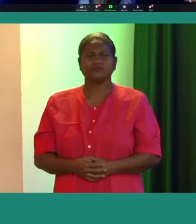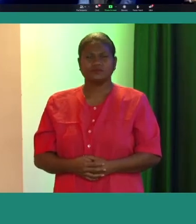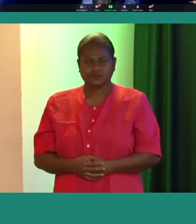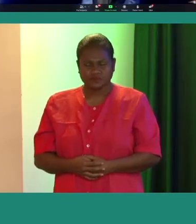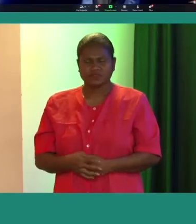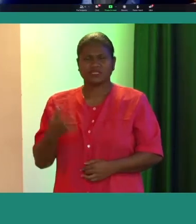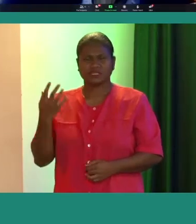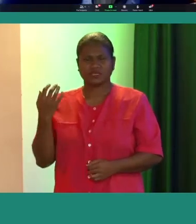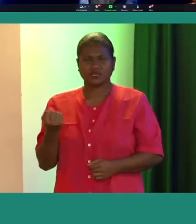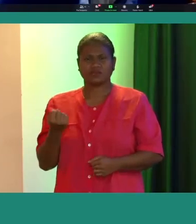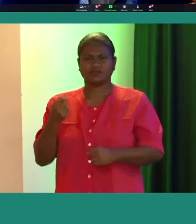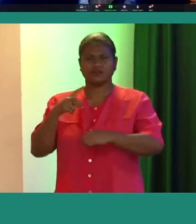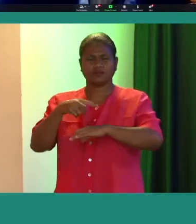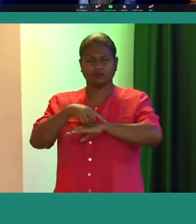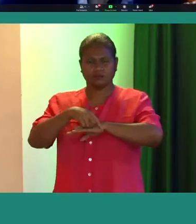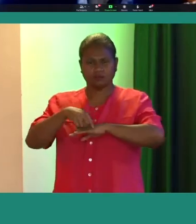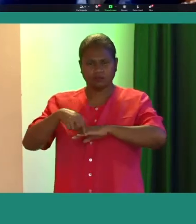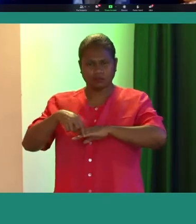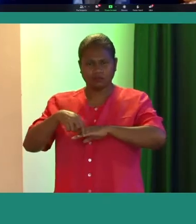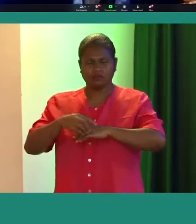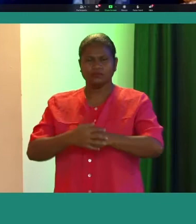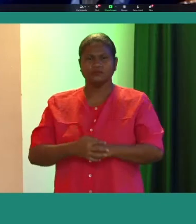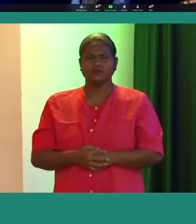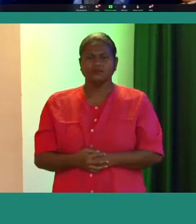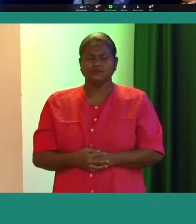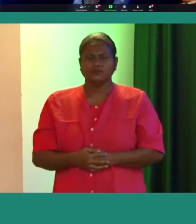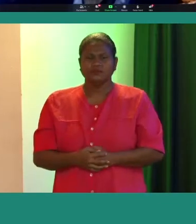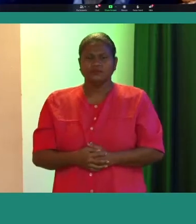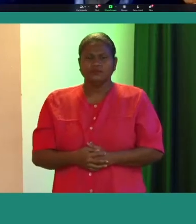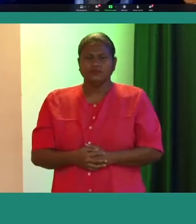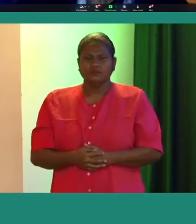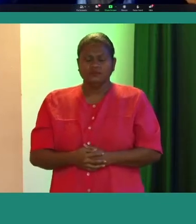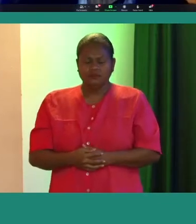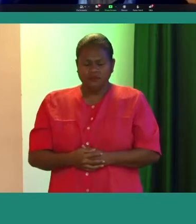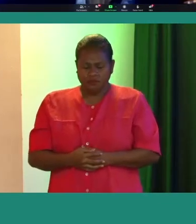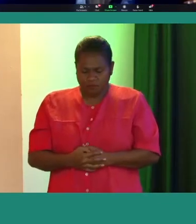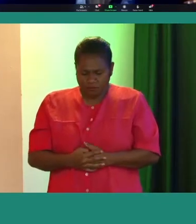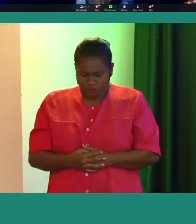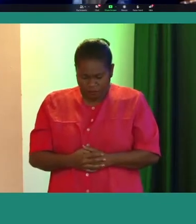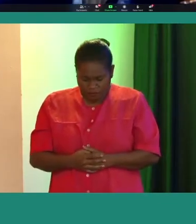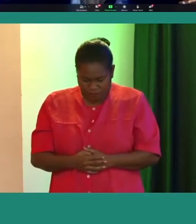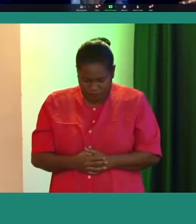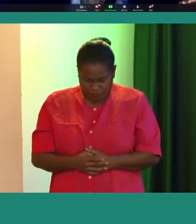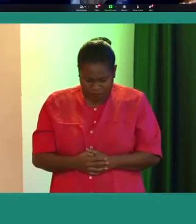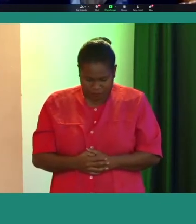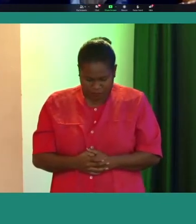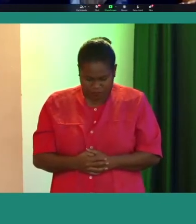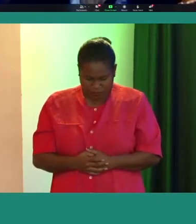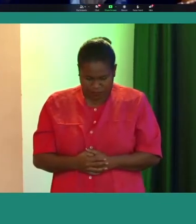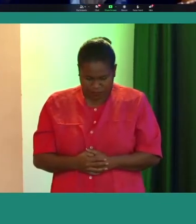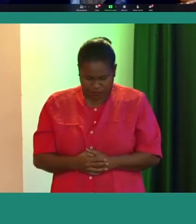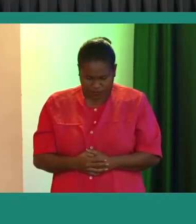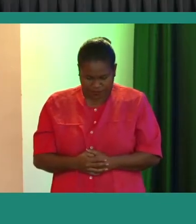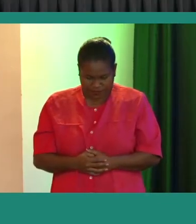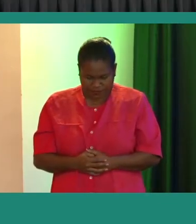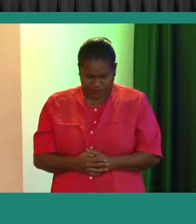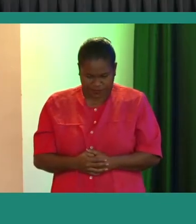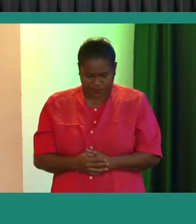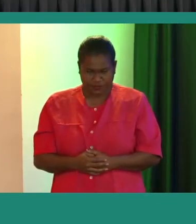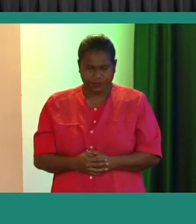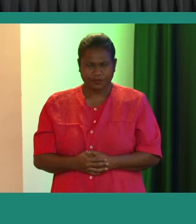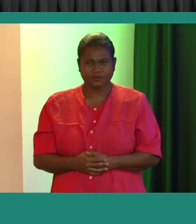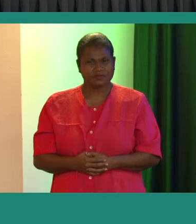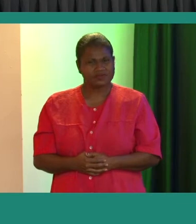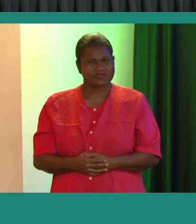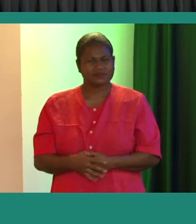about the policy itself and what it intends to achieve. One of these is we have